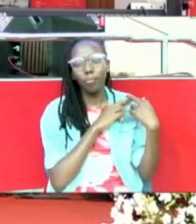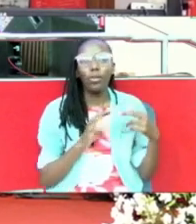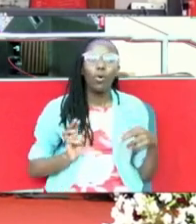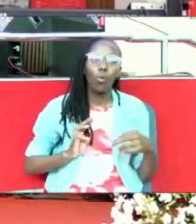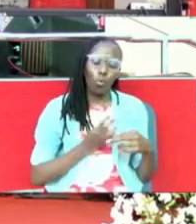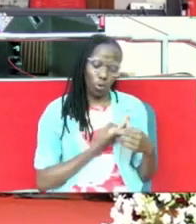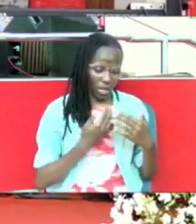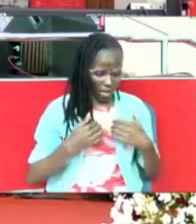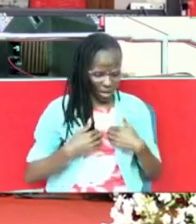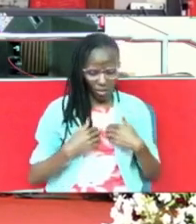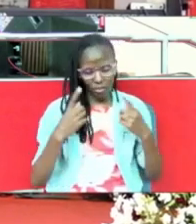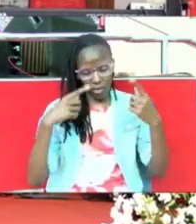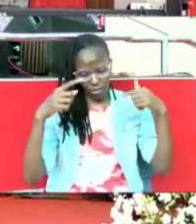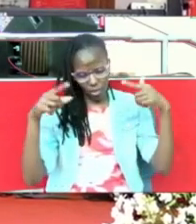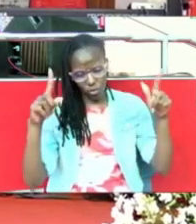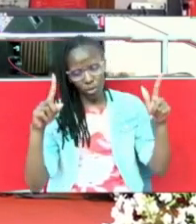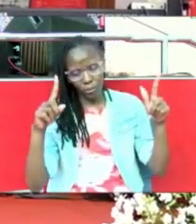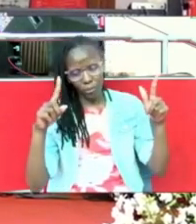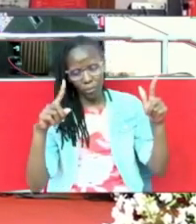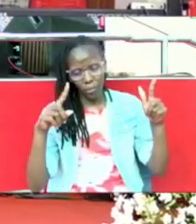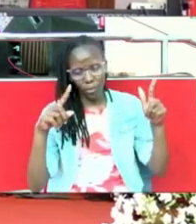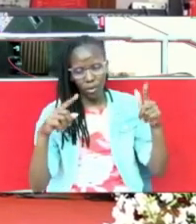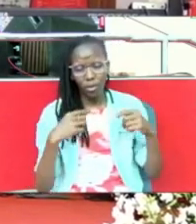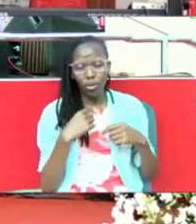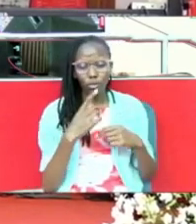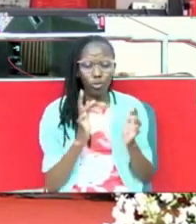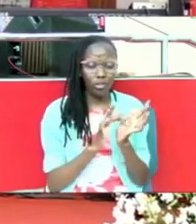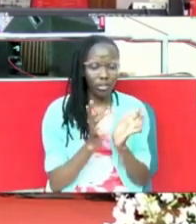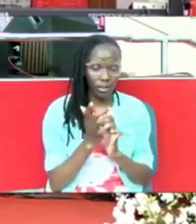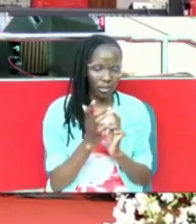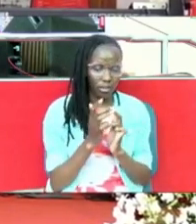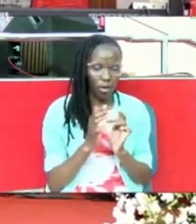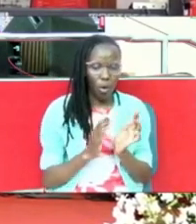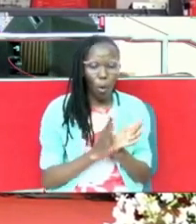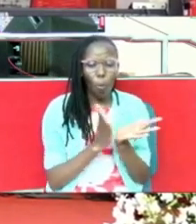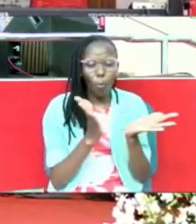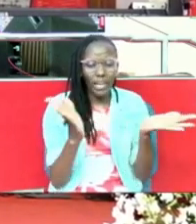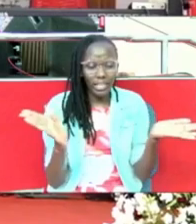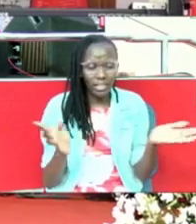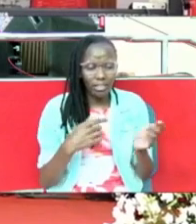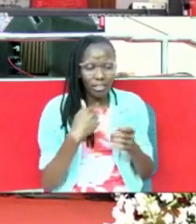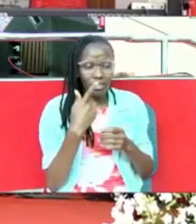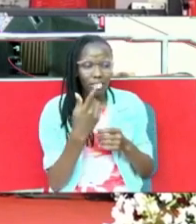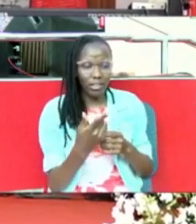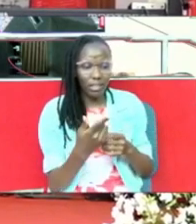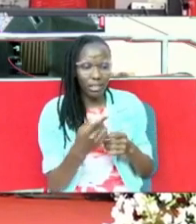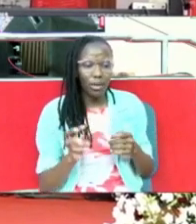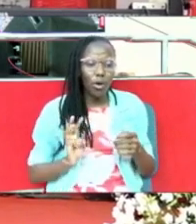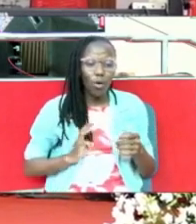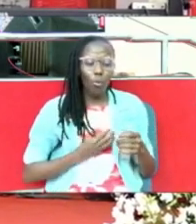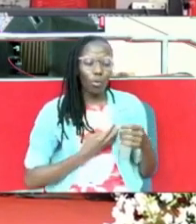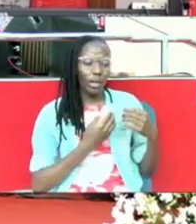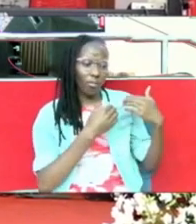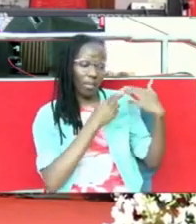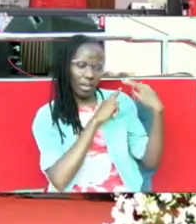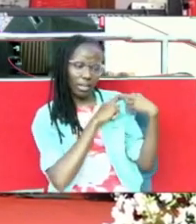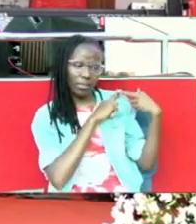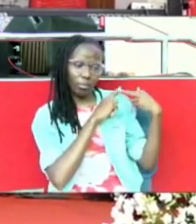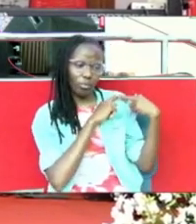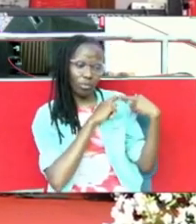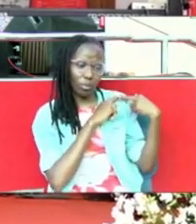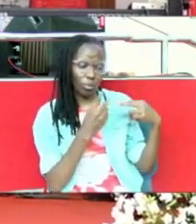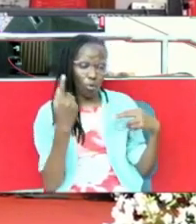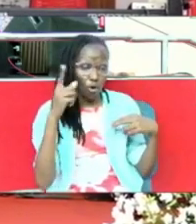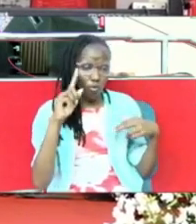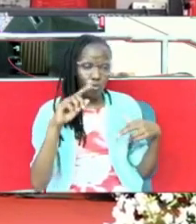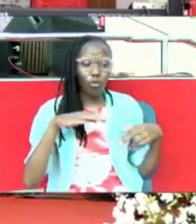victory. Tuko na ushindi pale. So Jesus was openly declaring there is a course by dying for our sins. Yesu alikuwa